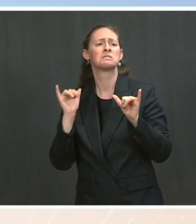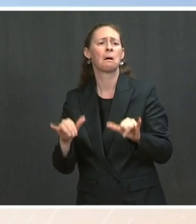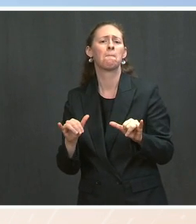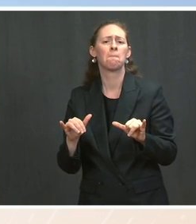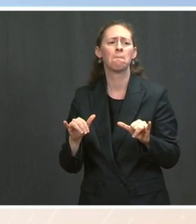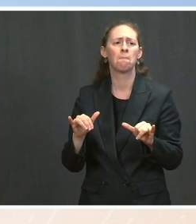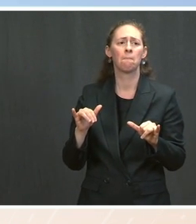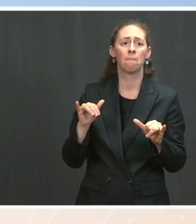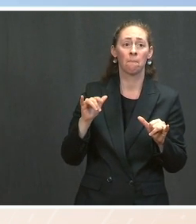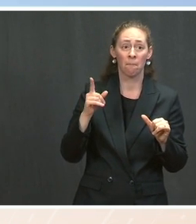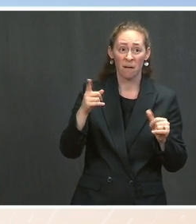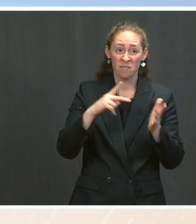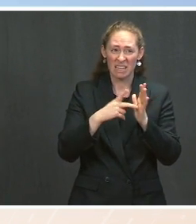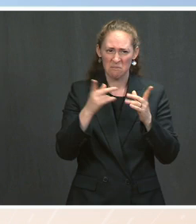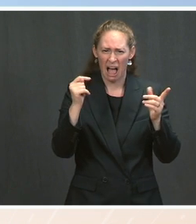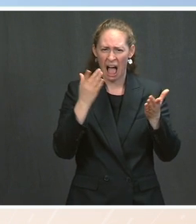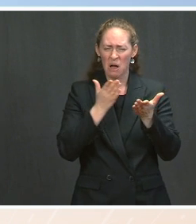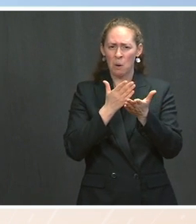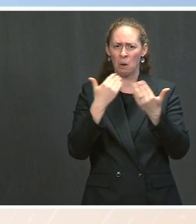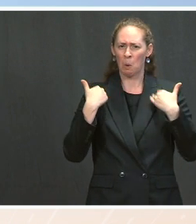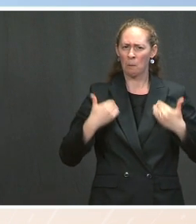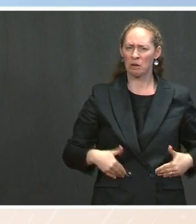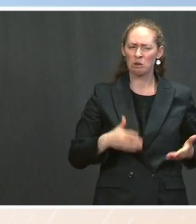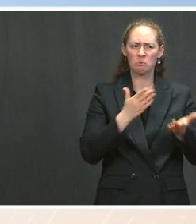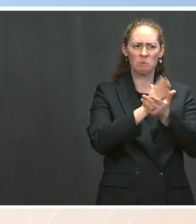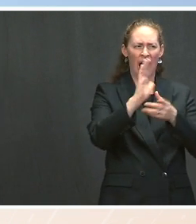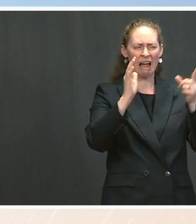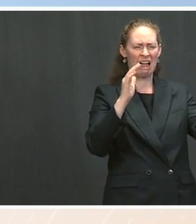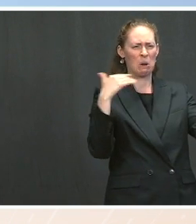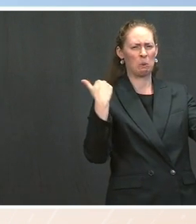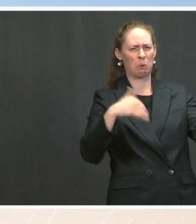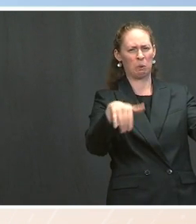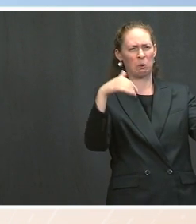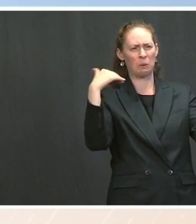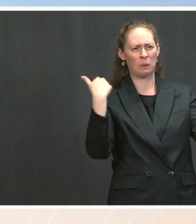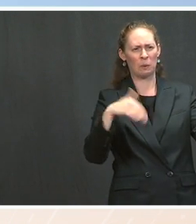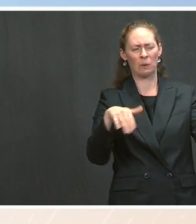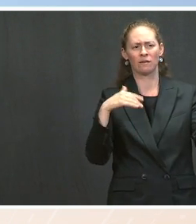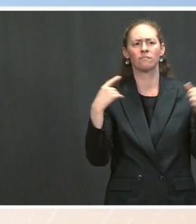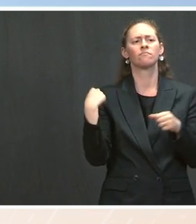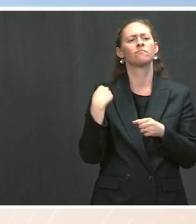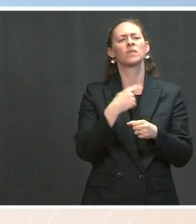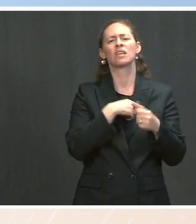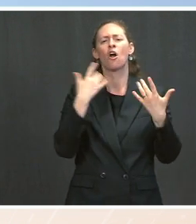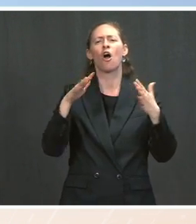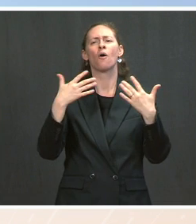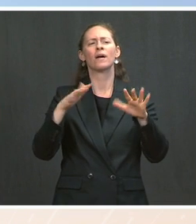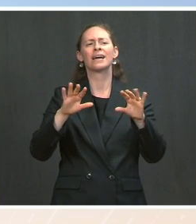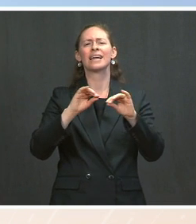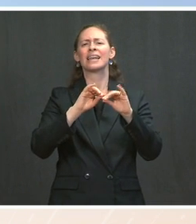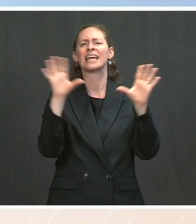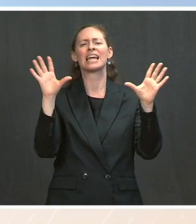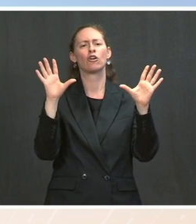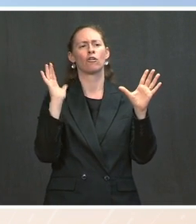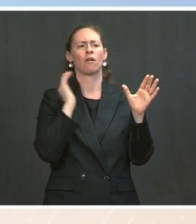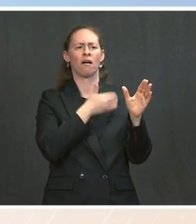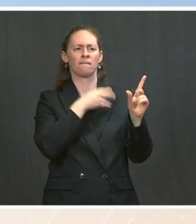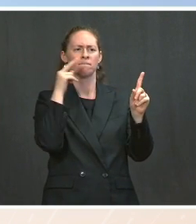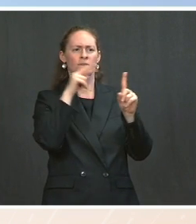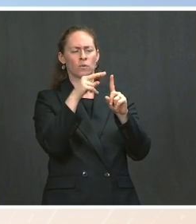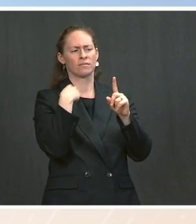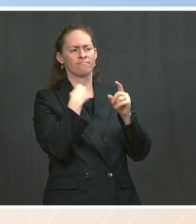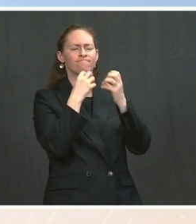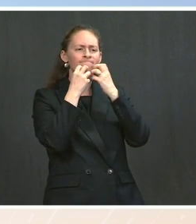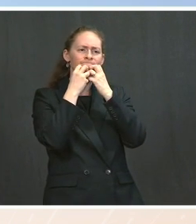forcefully defends human rights. We are quite outspoken on human rights, the values of the United States. In our conversations with the